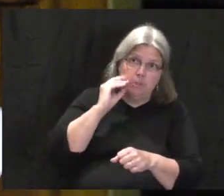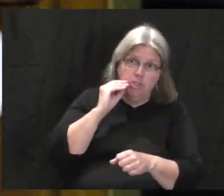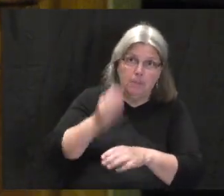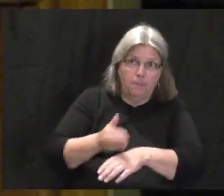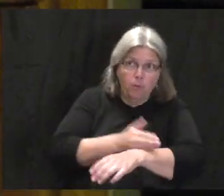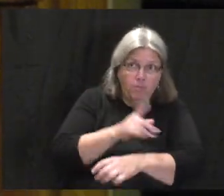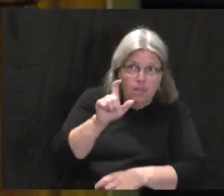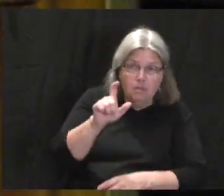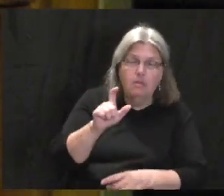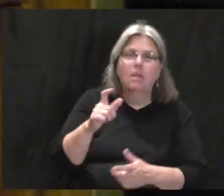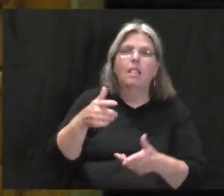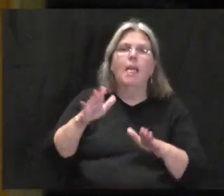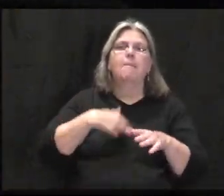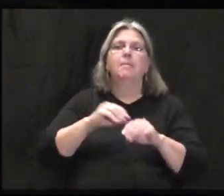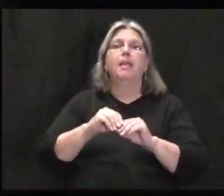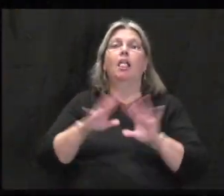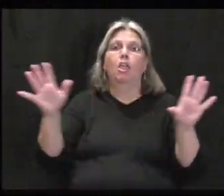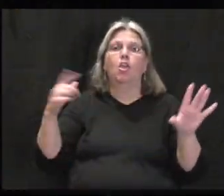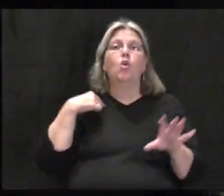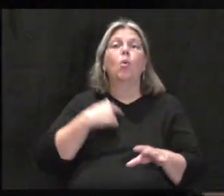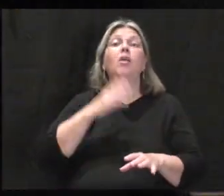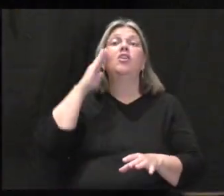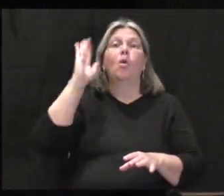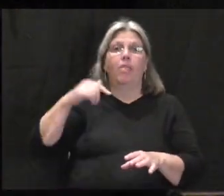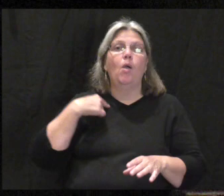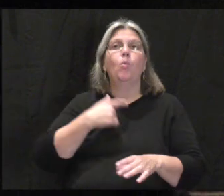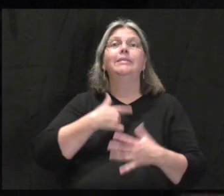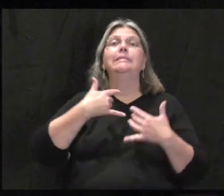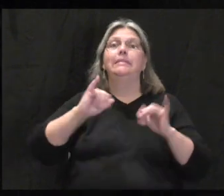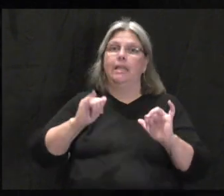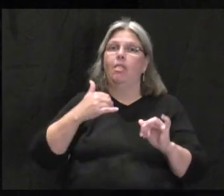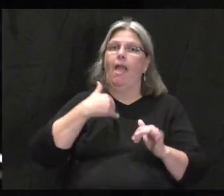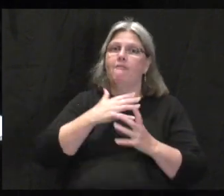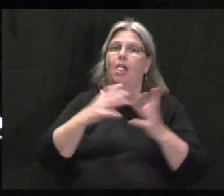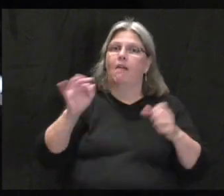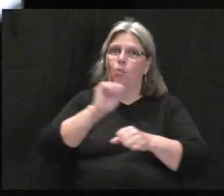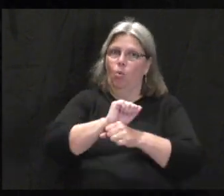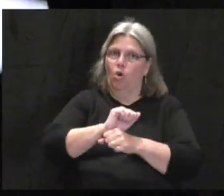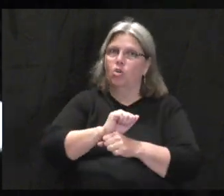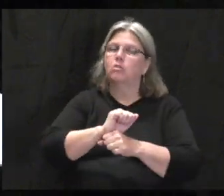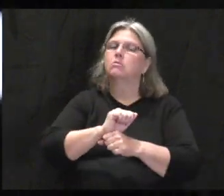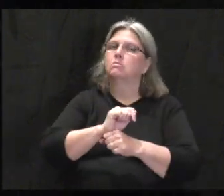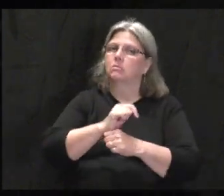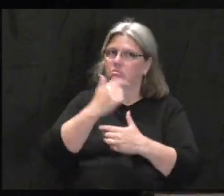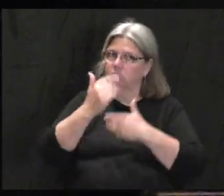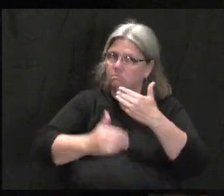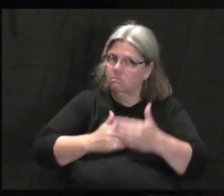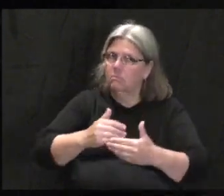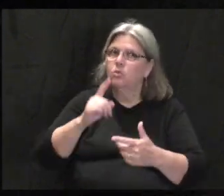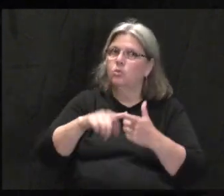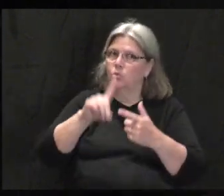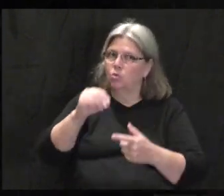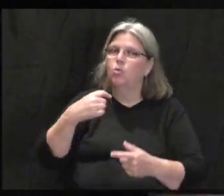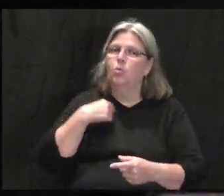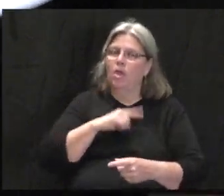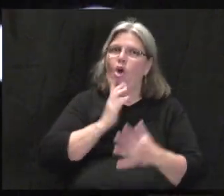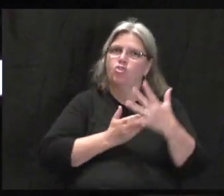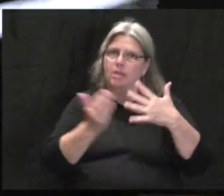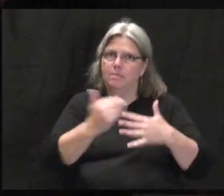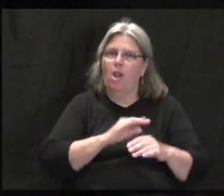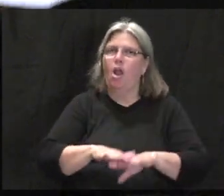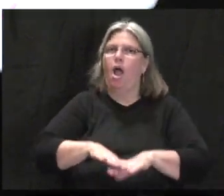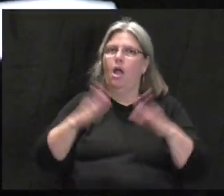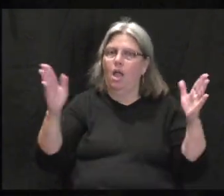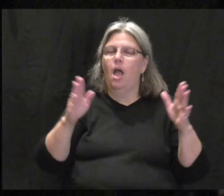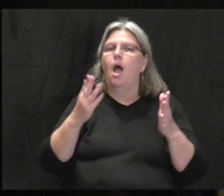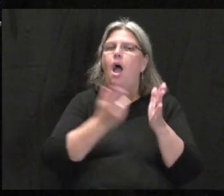very clear. We know we still have a lot of work to do, and that's just being very transparent and honest, and we're still working on getting schools